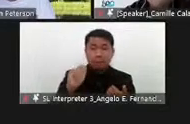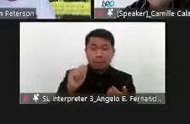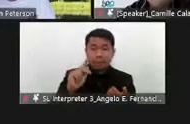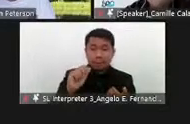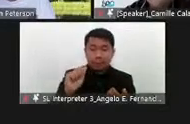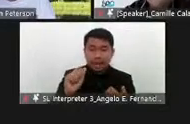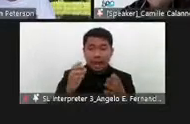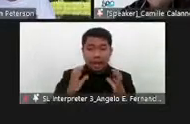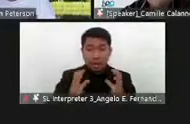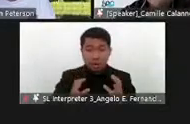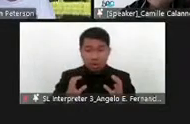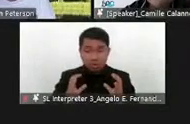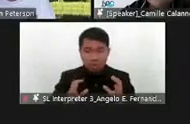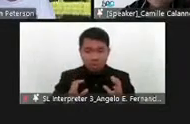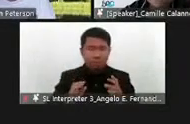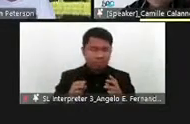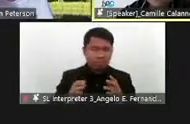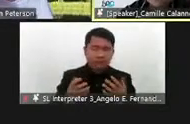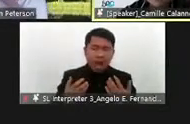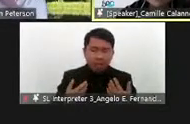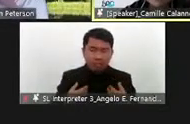internationally?